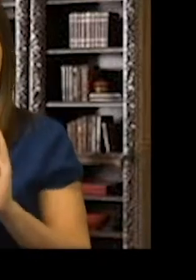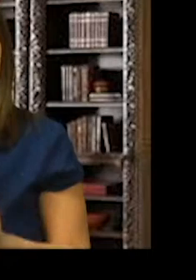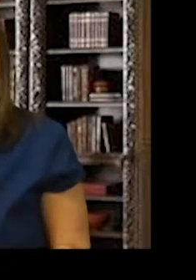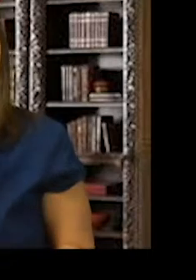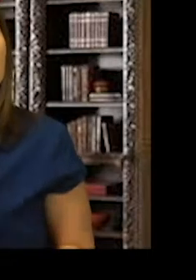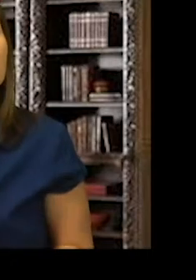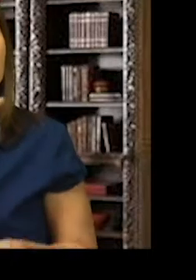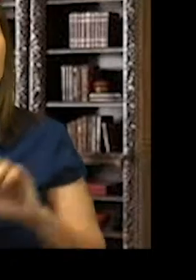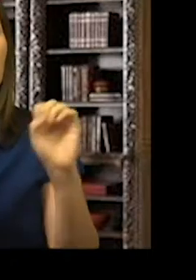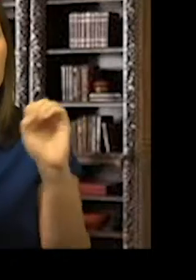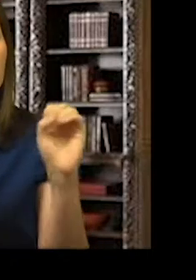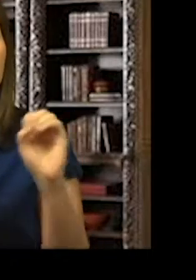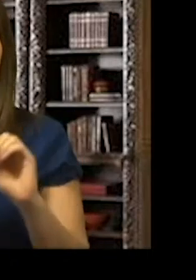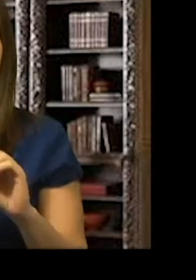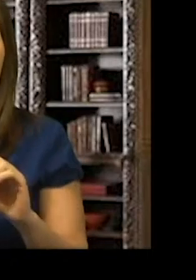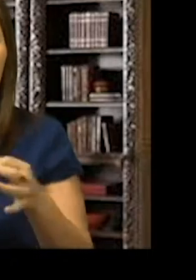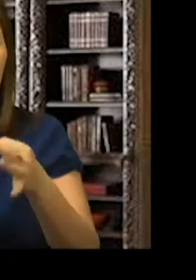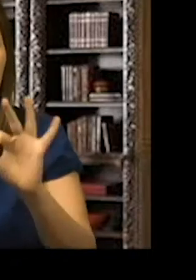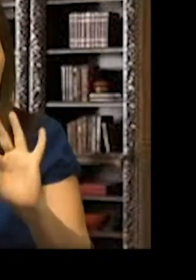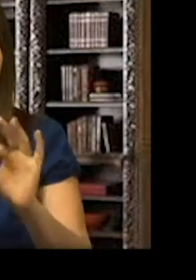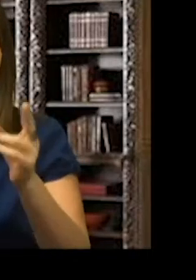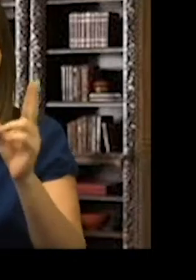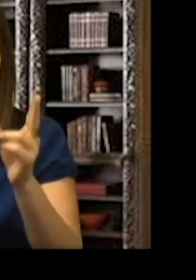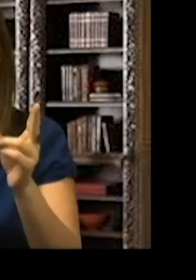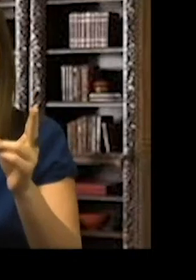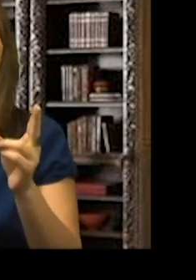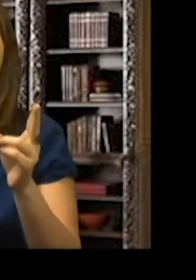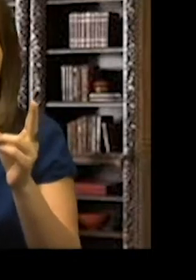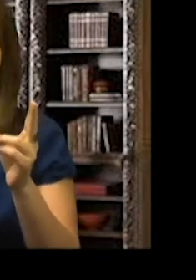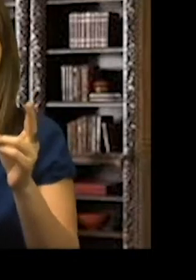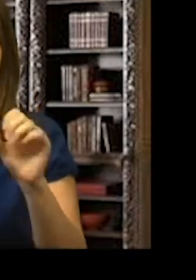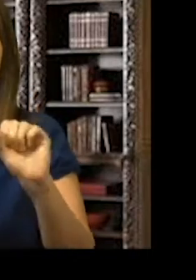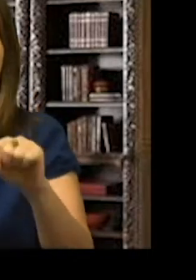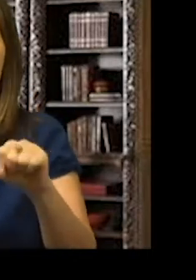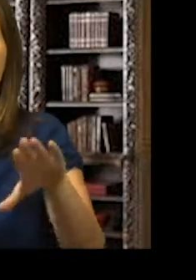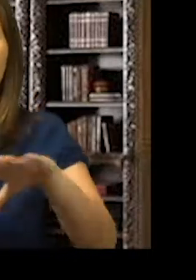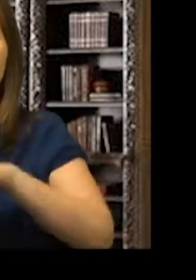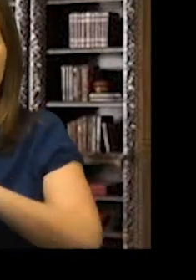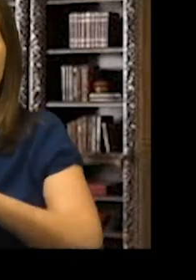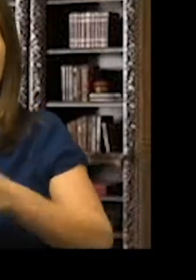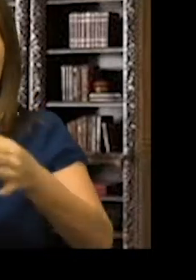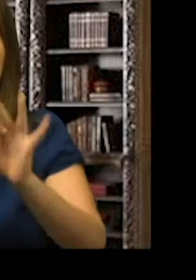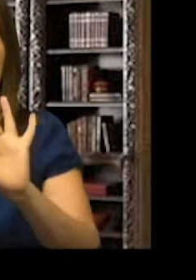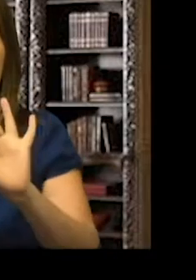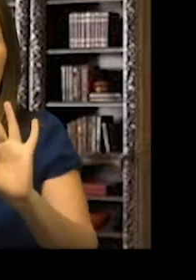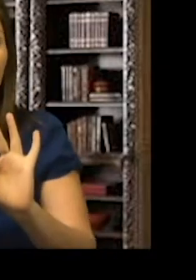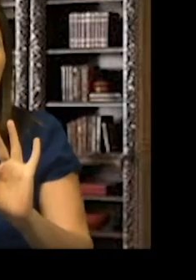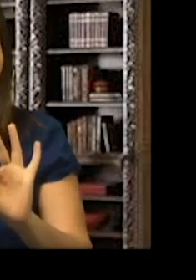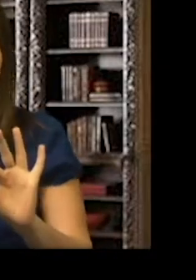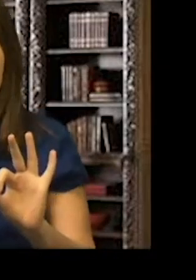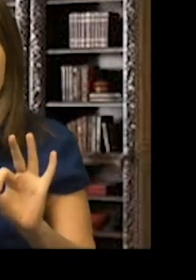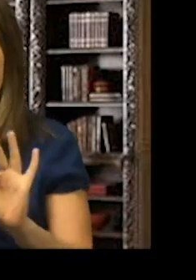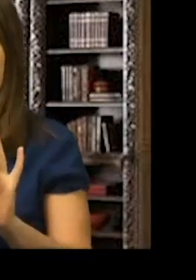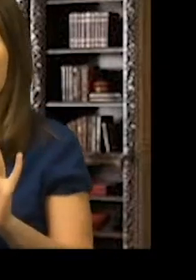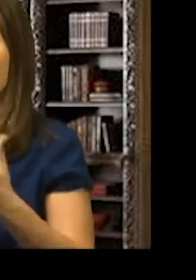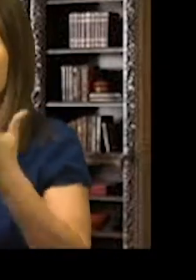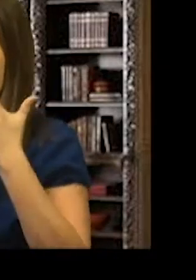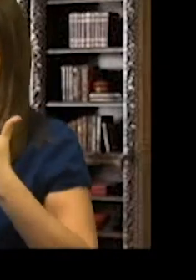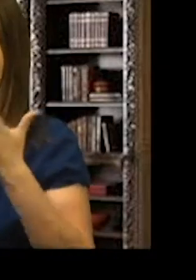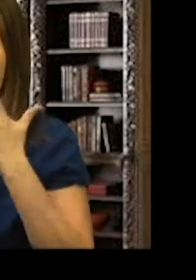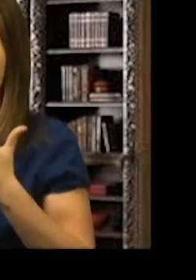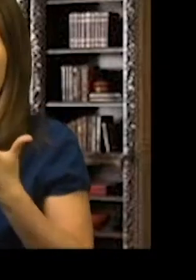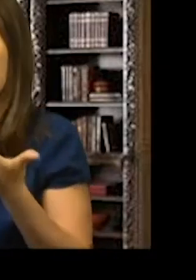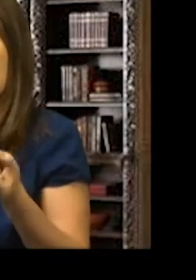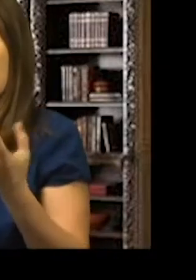right away, you can rest assured that an interpreter will be provided. We will provide an